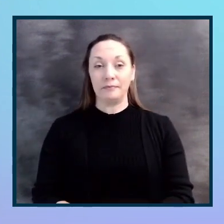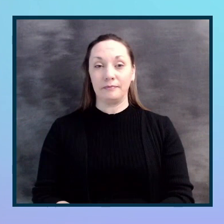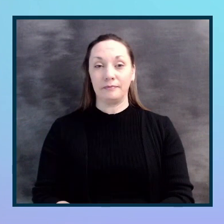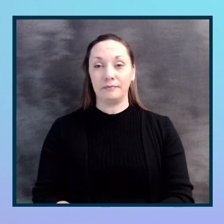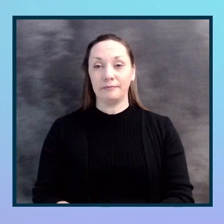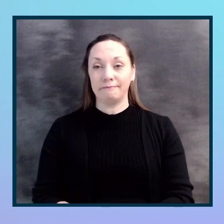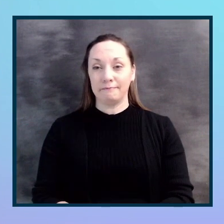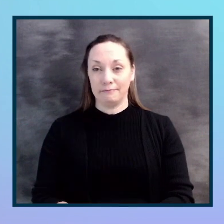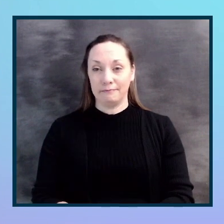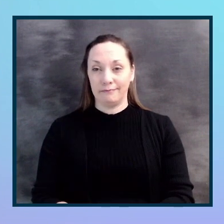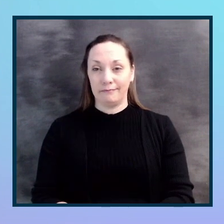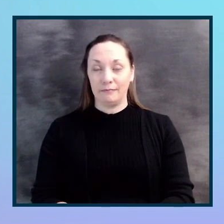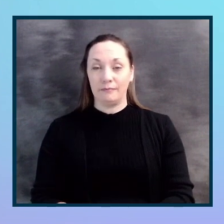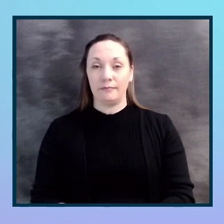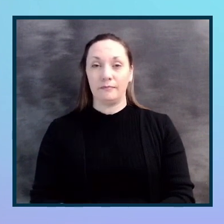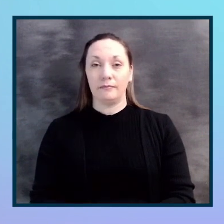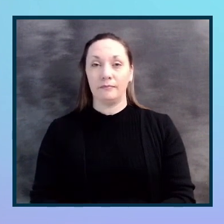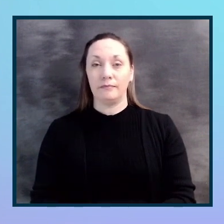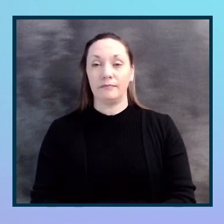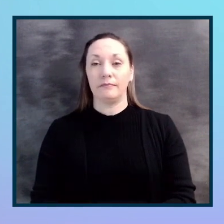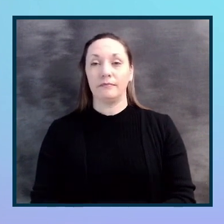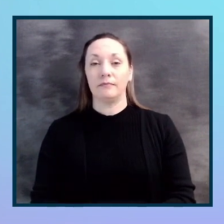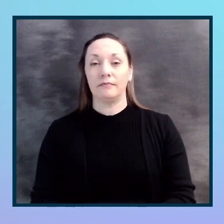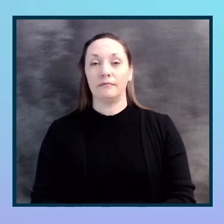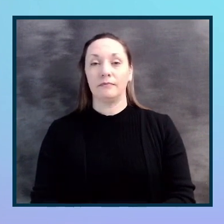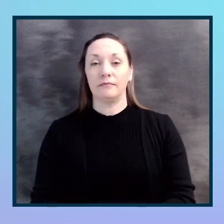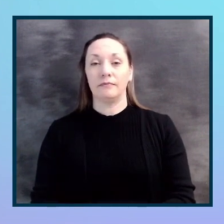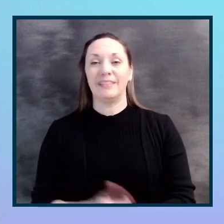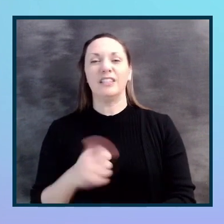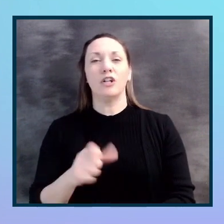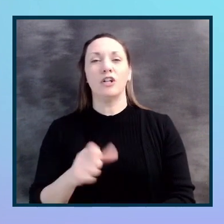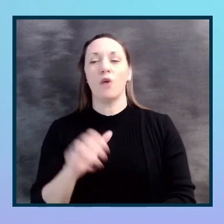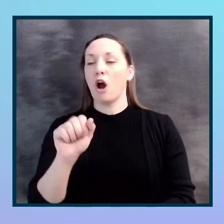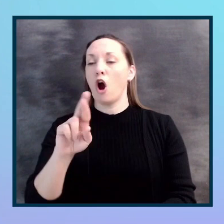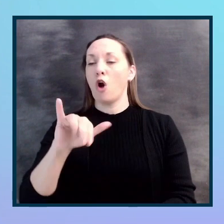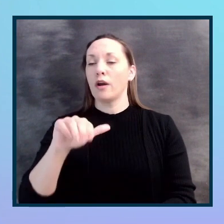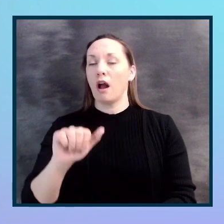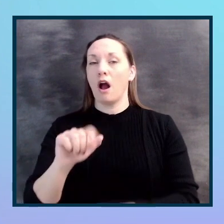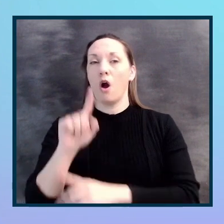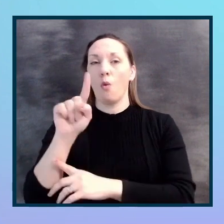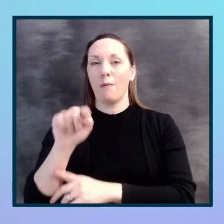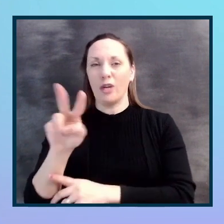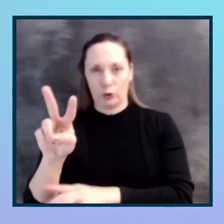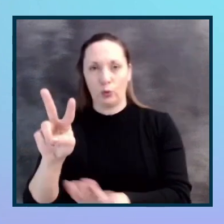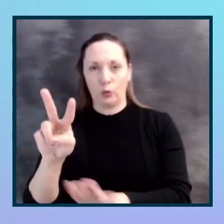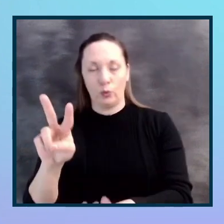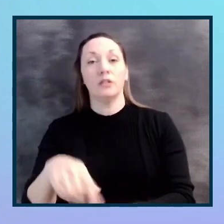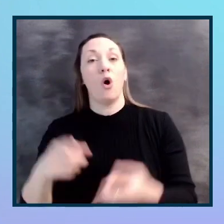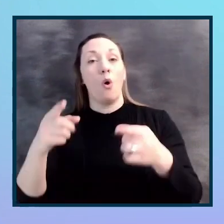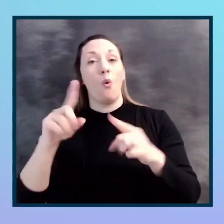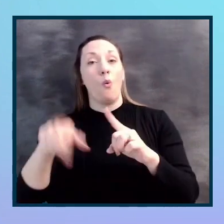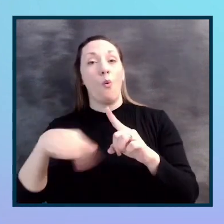All right. And this is another one on ARIA 1.2. When will Axe